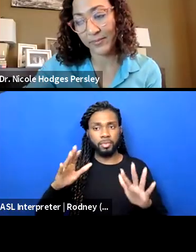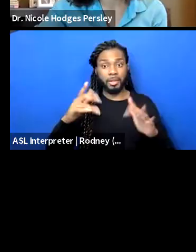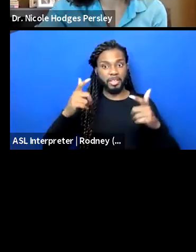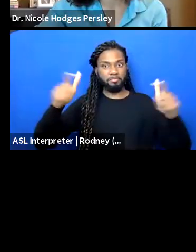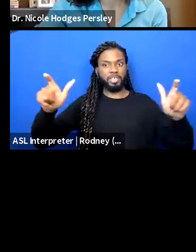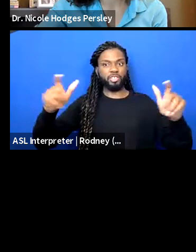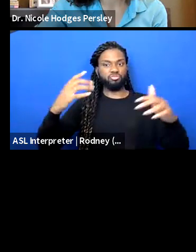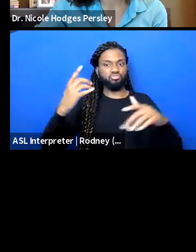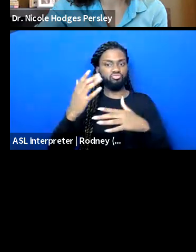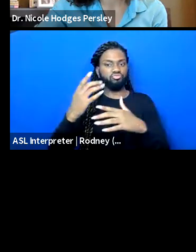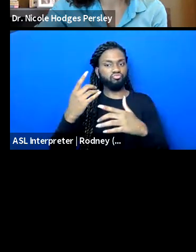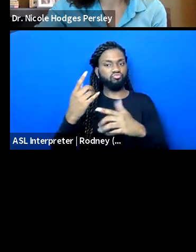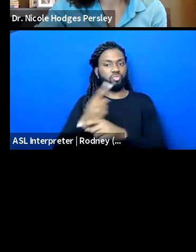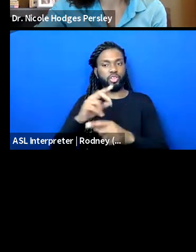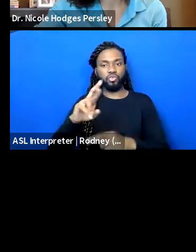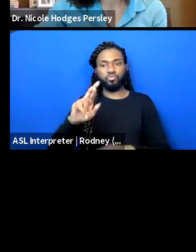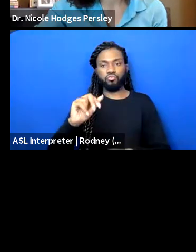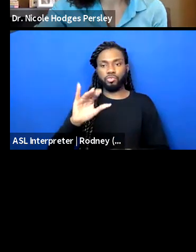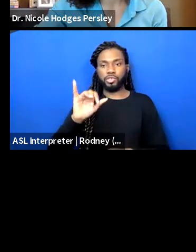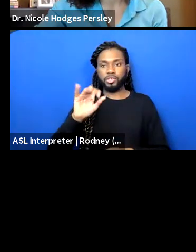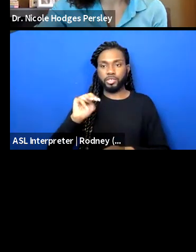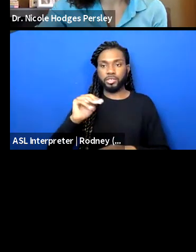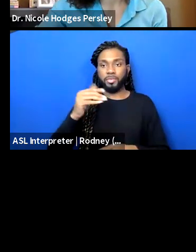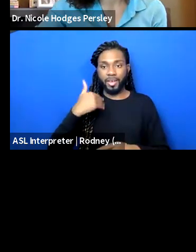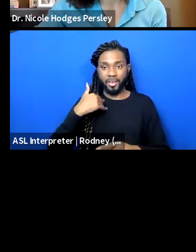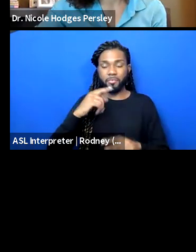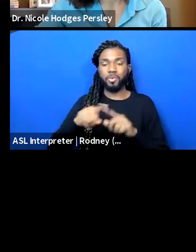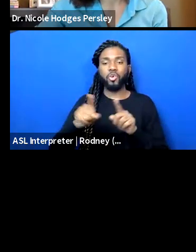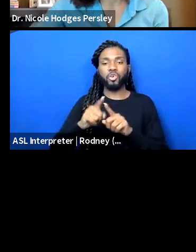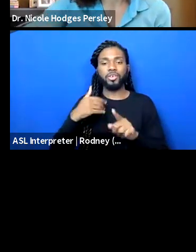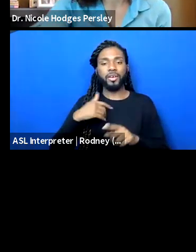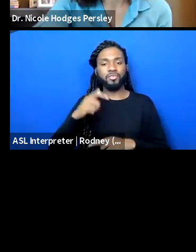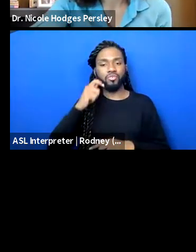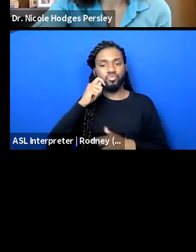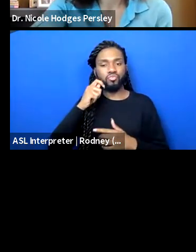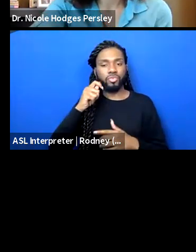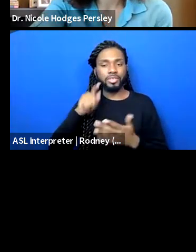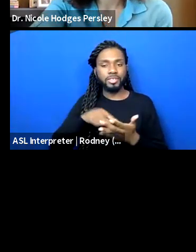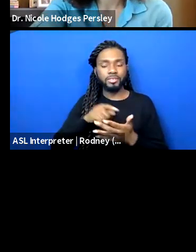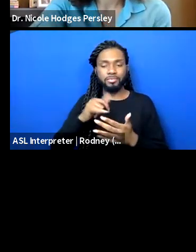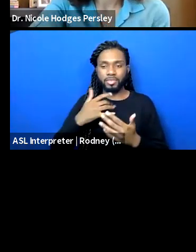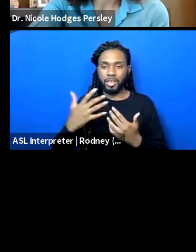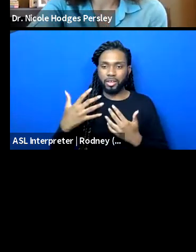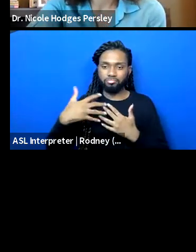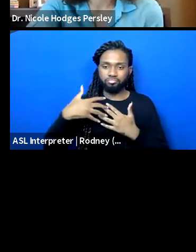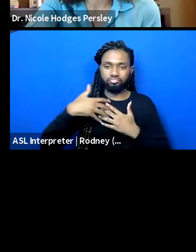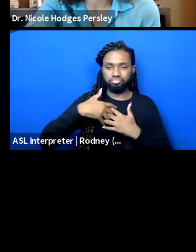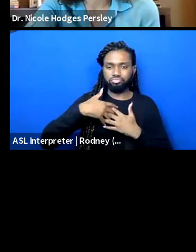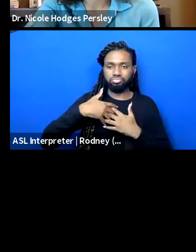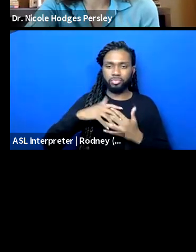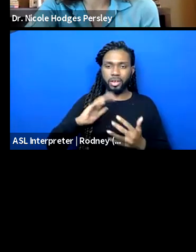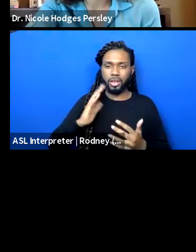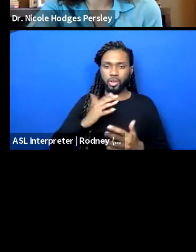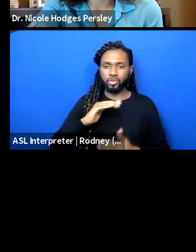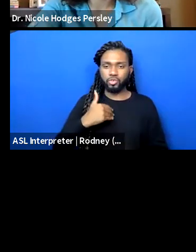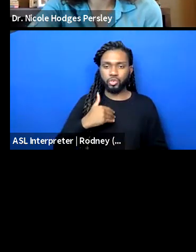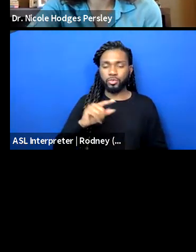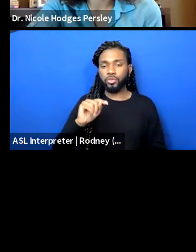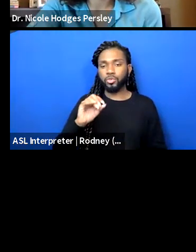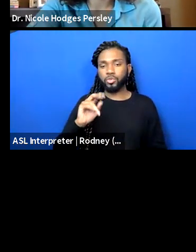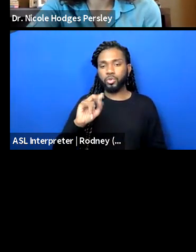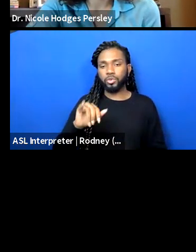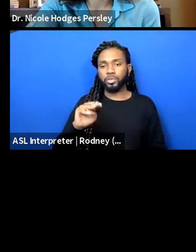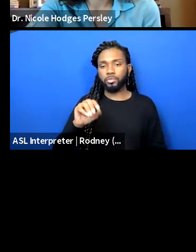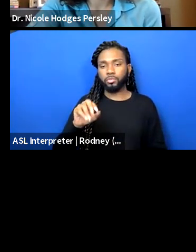know, there's the racism that seeps inside of the soul. Toni Morrison talks about that